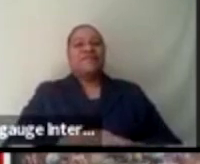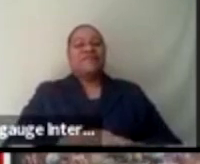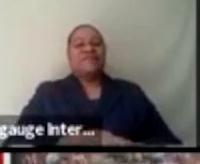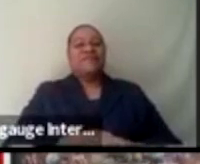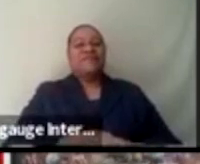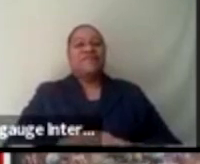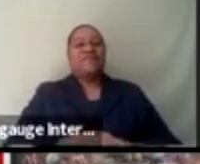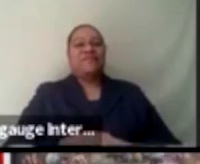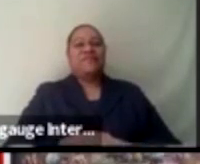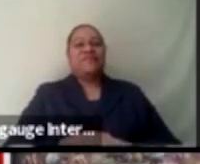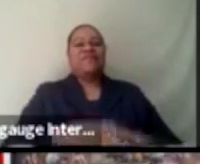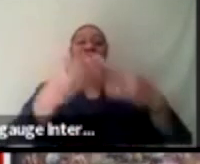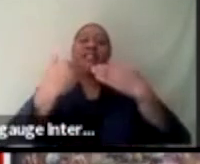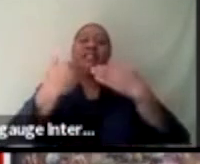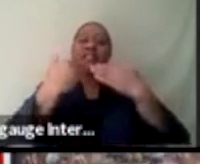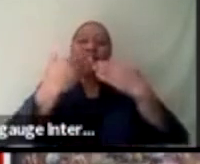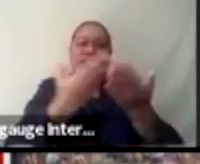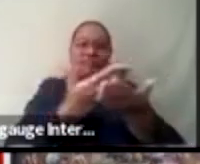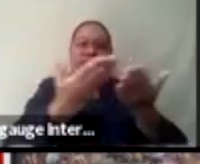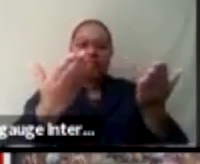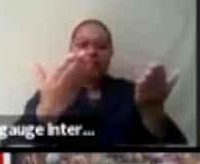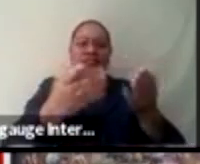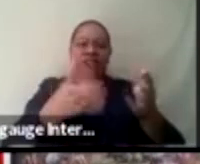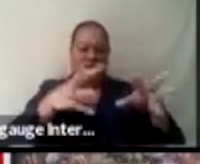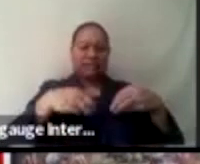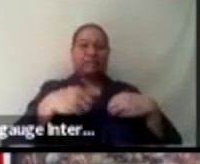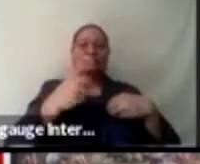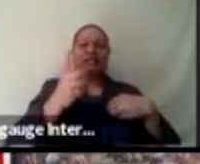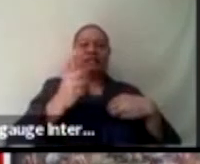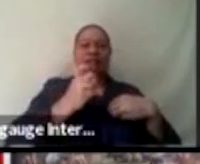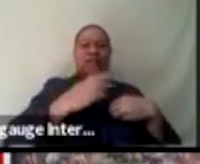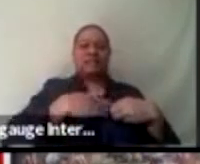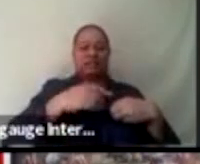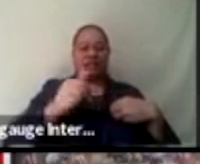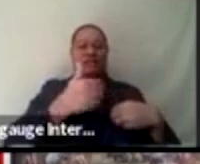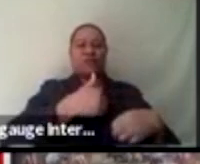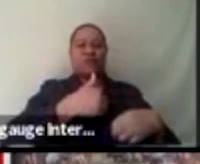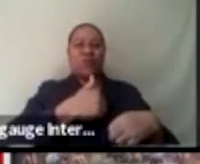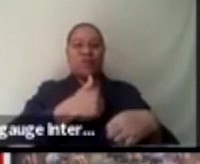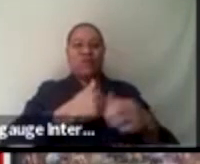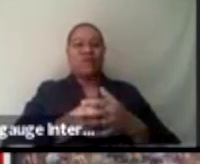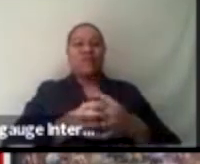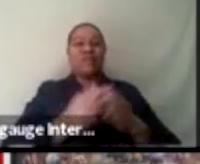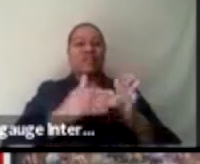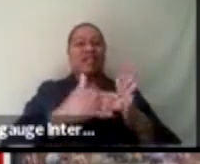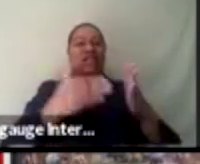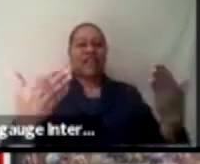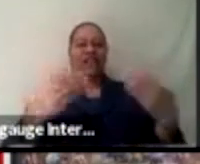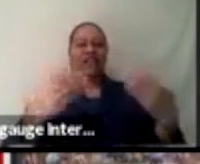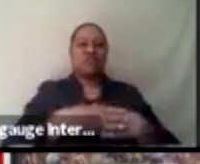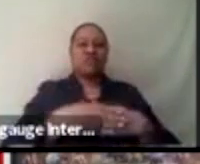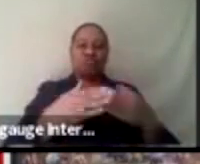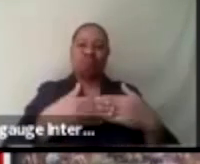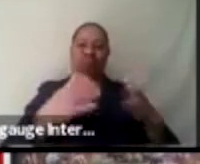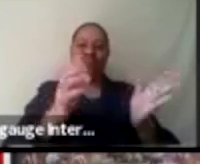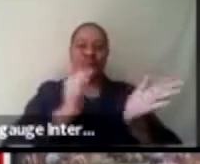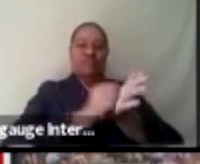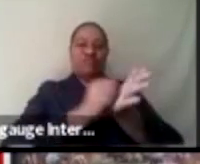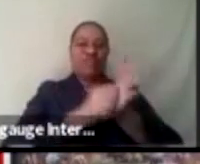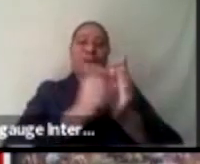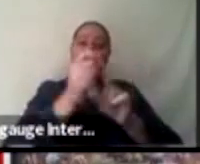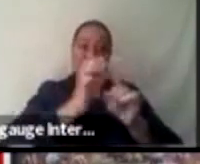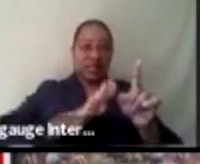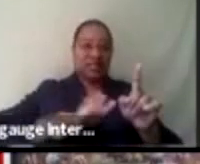I thank you all for accepting my invitation this morning to officially begin the 51st Pacific Islands